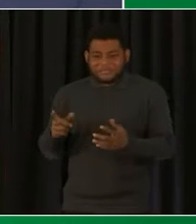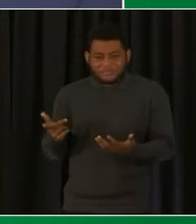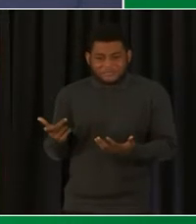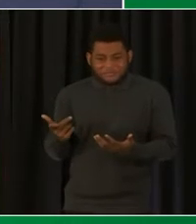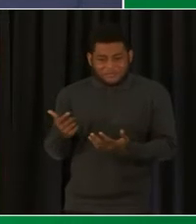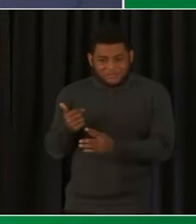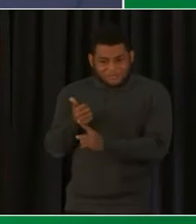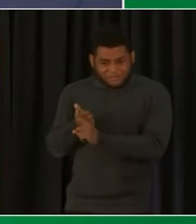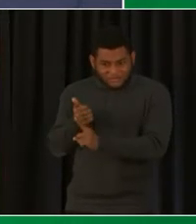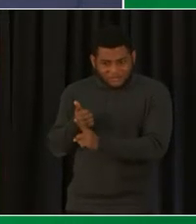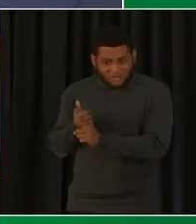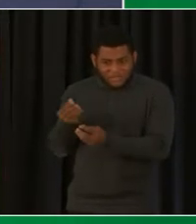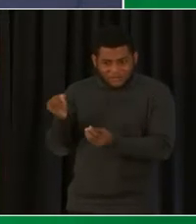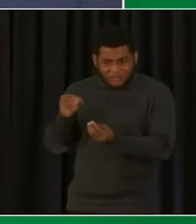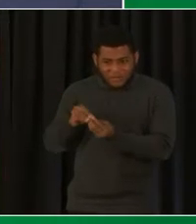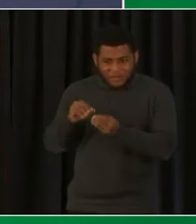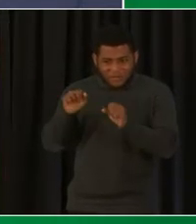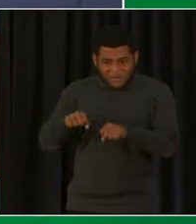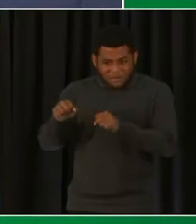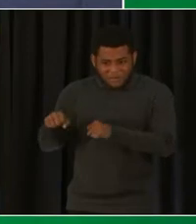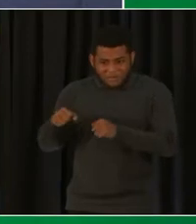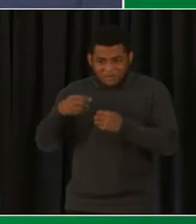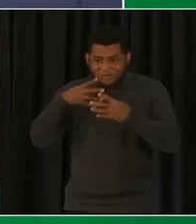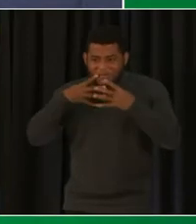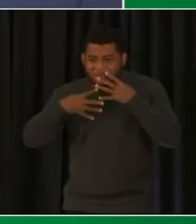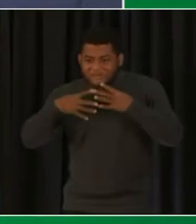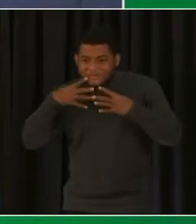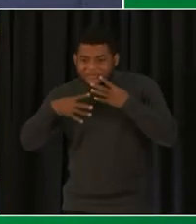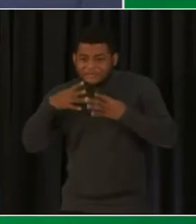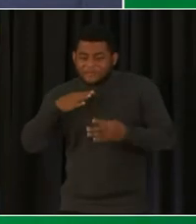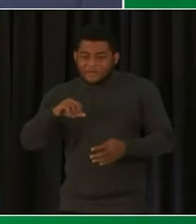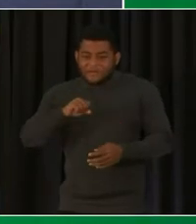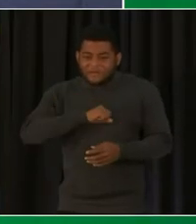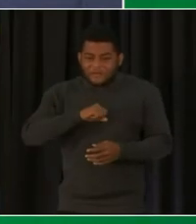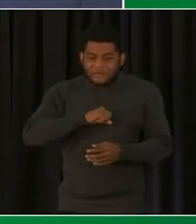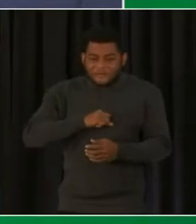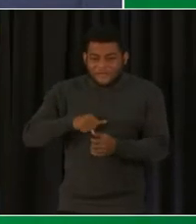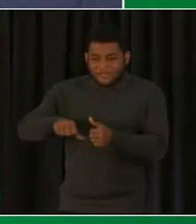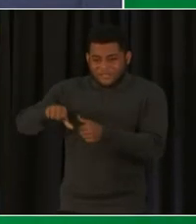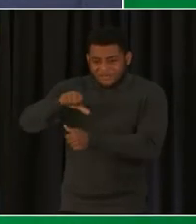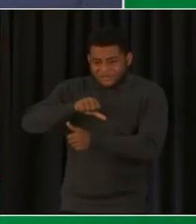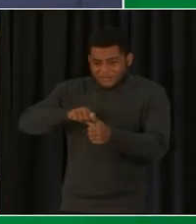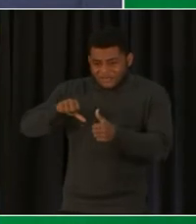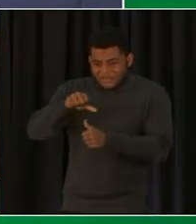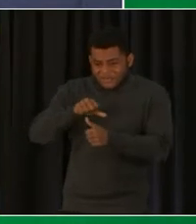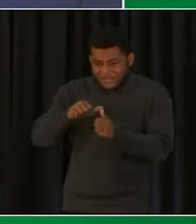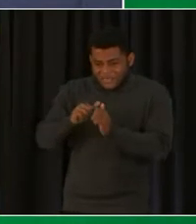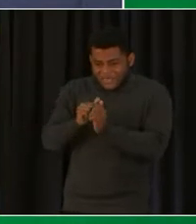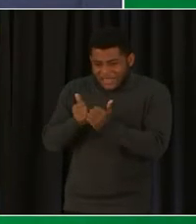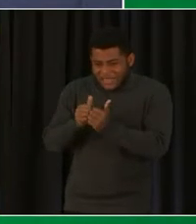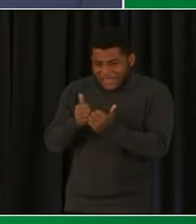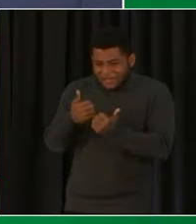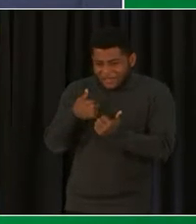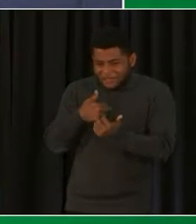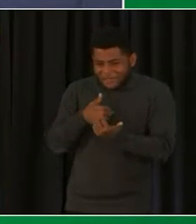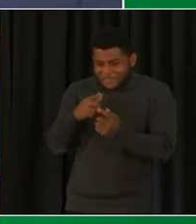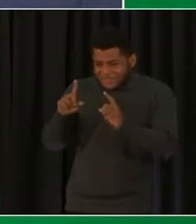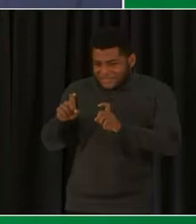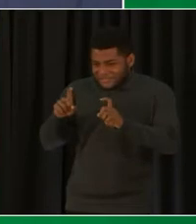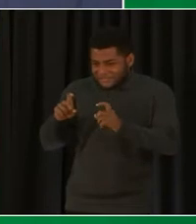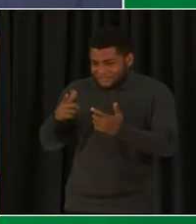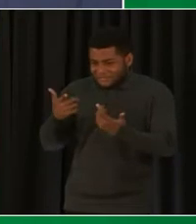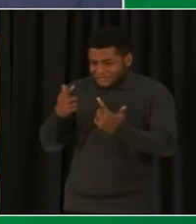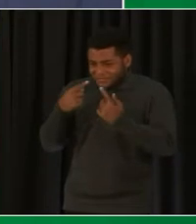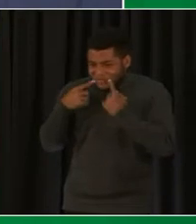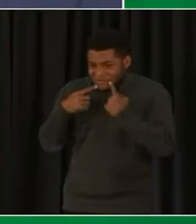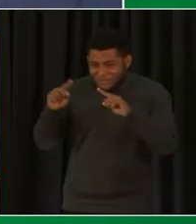who are most likely to drool upon each other and cough on each other. And then also concerns about the